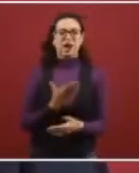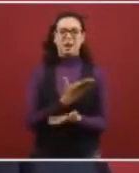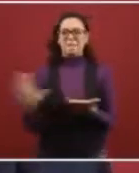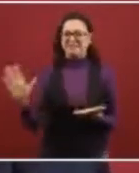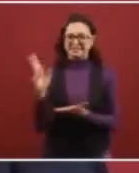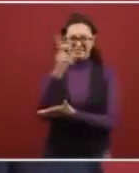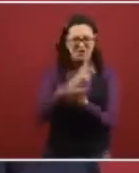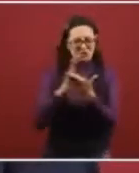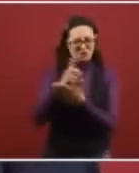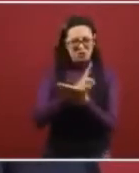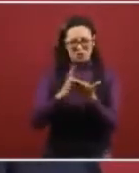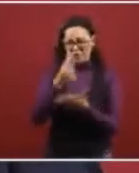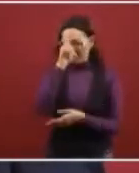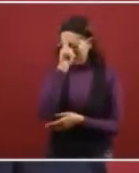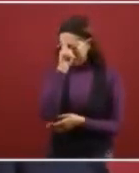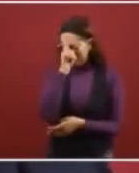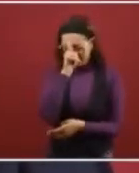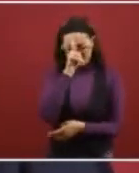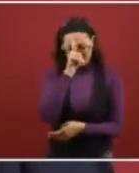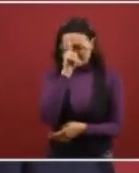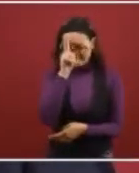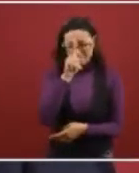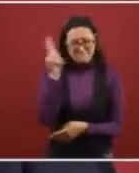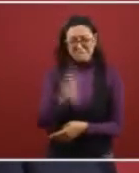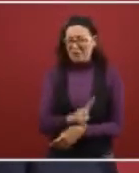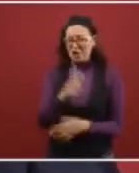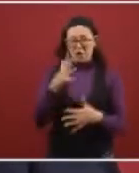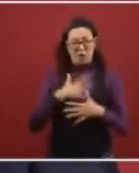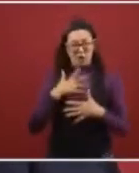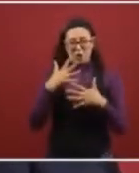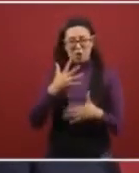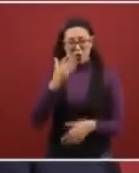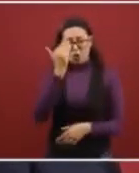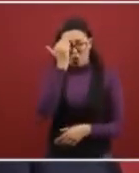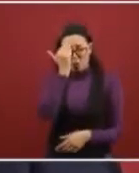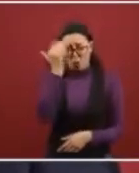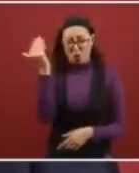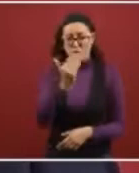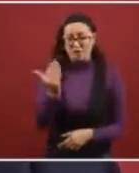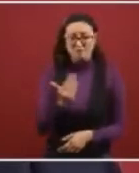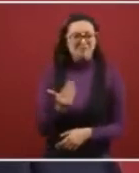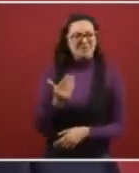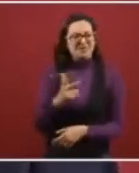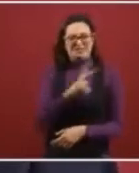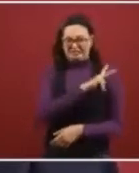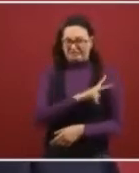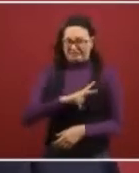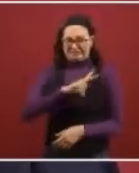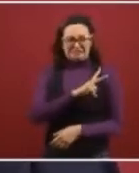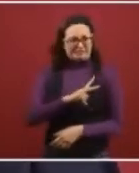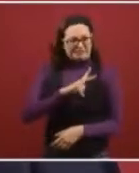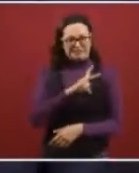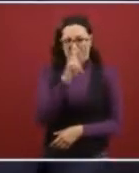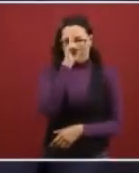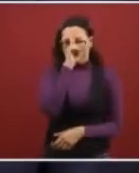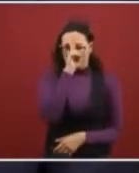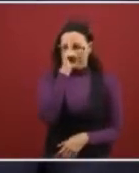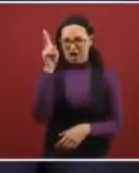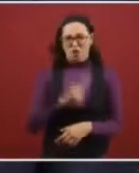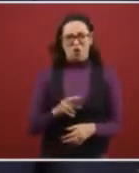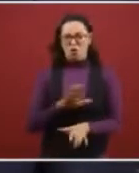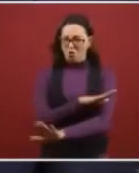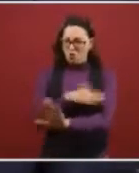fatal. That's fatal. Tremenda por los daños que ocasiona. Veneno. For the una droga damages that it